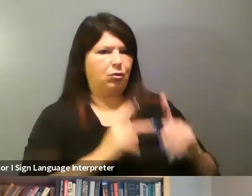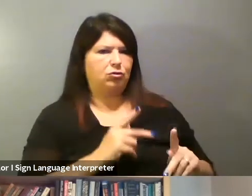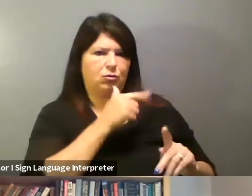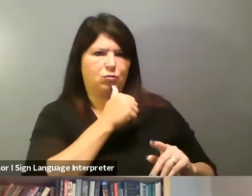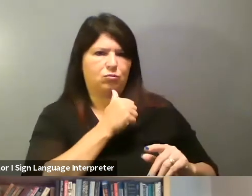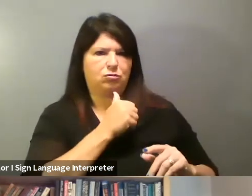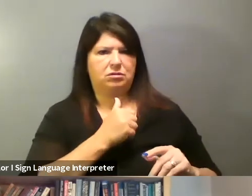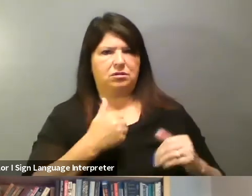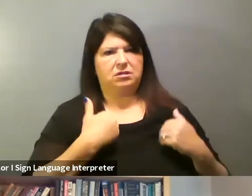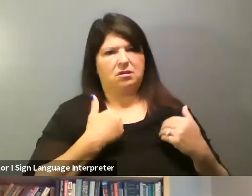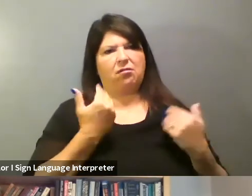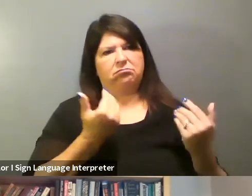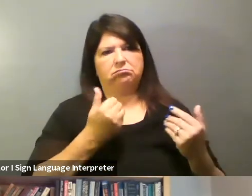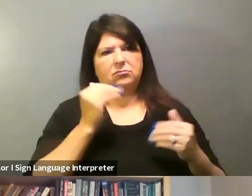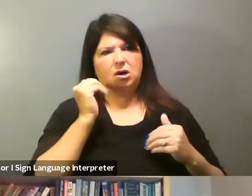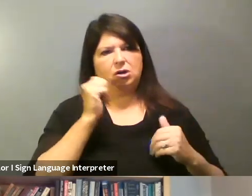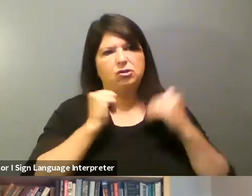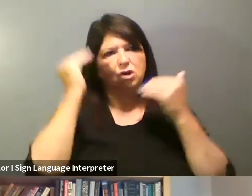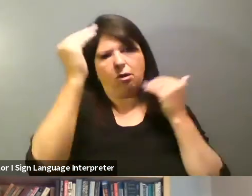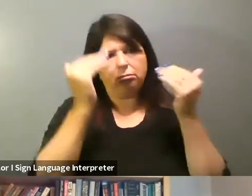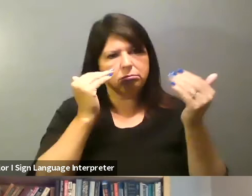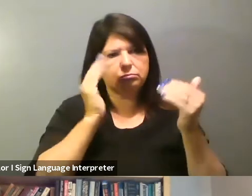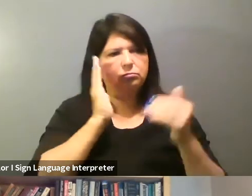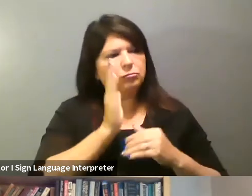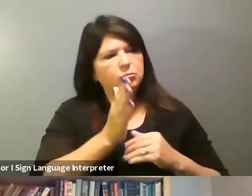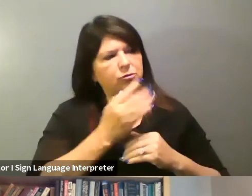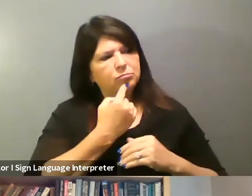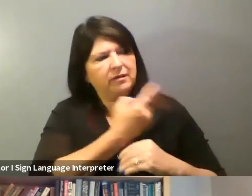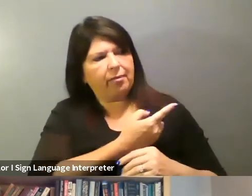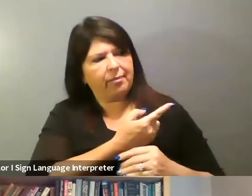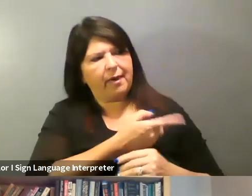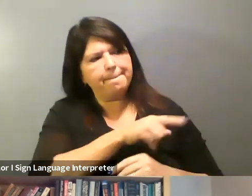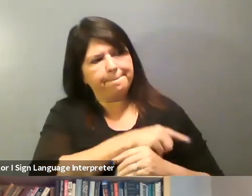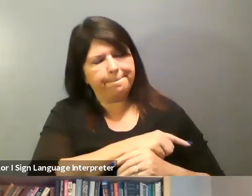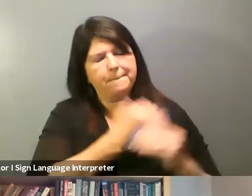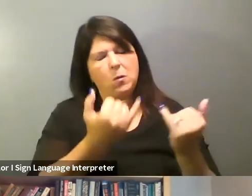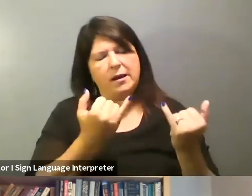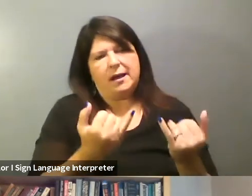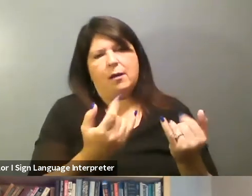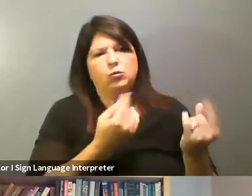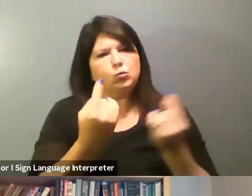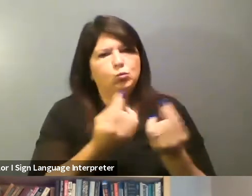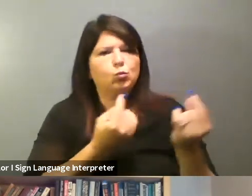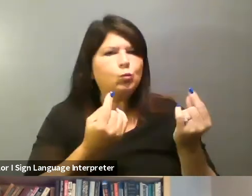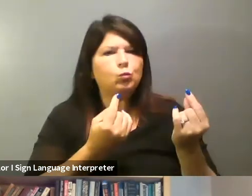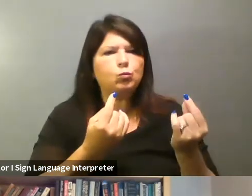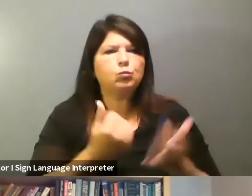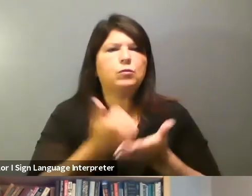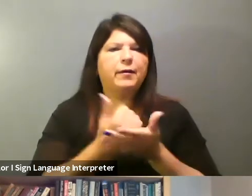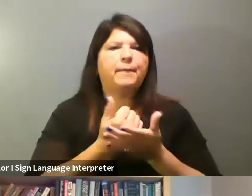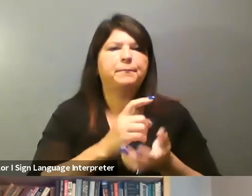that's looking to, I guess, get involved and to make a change? What would you say in this day and age? What would you say to them? What advice would you give them